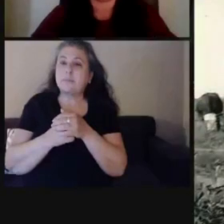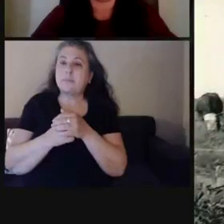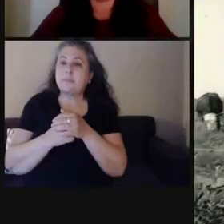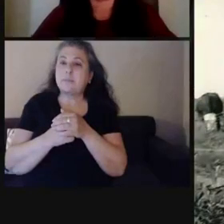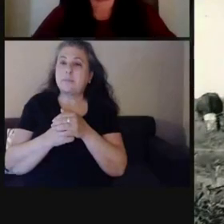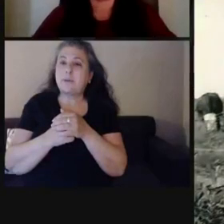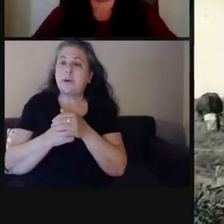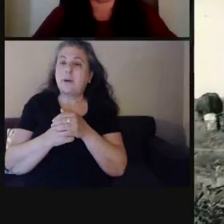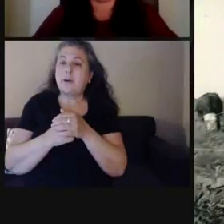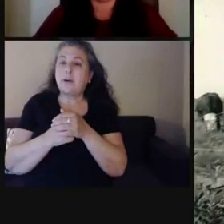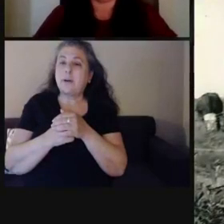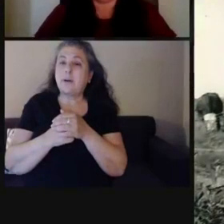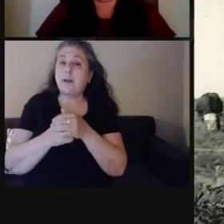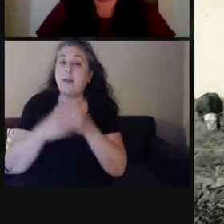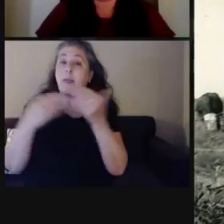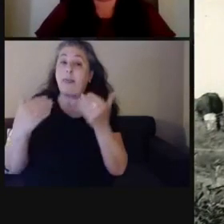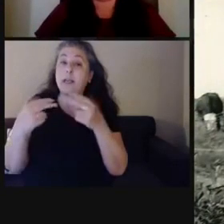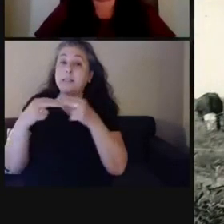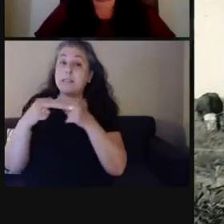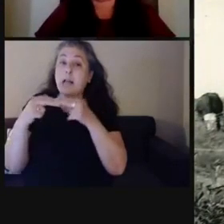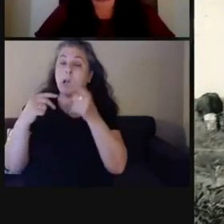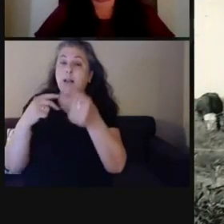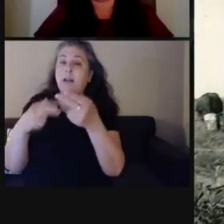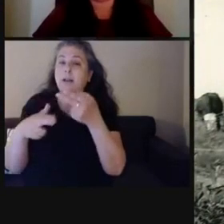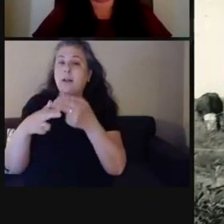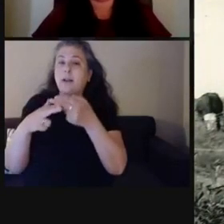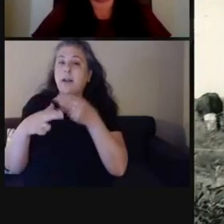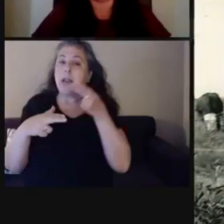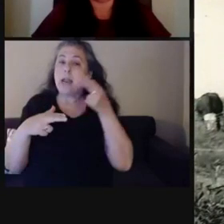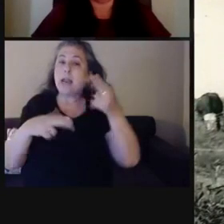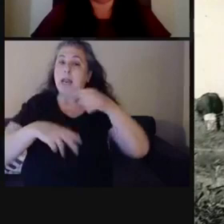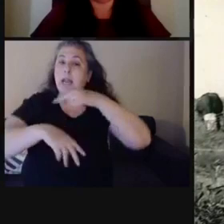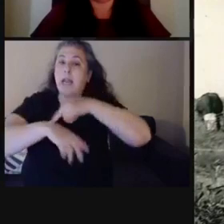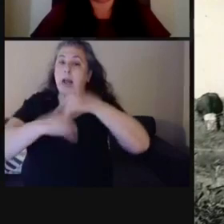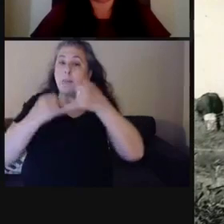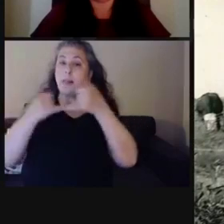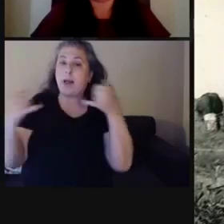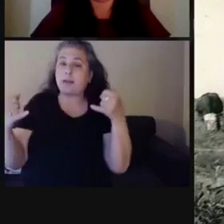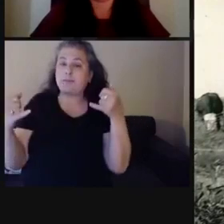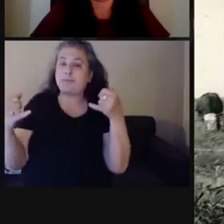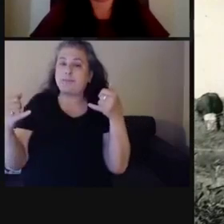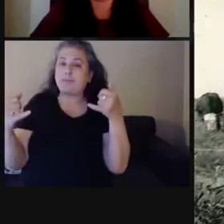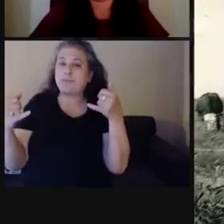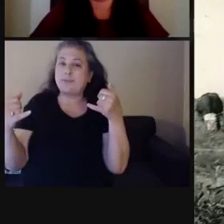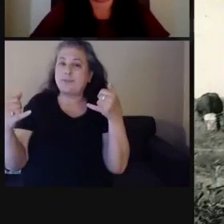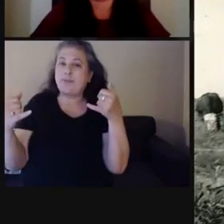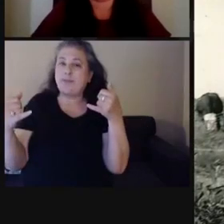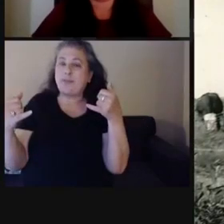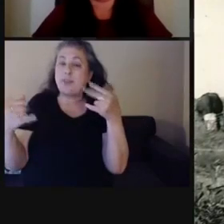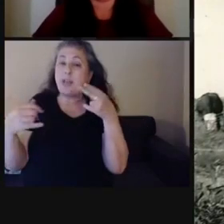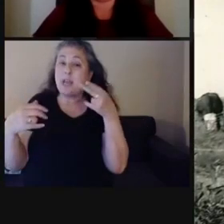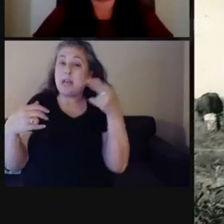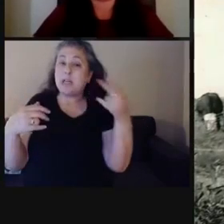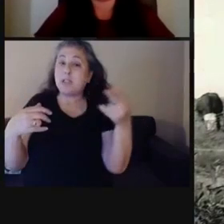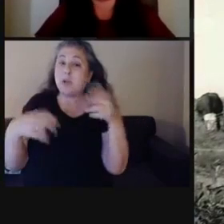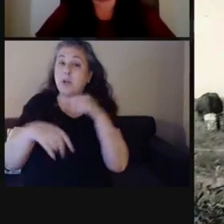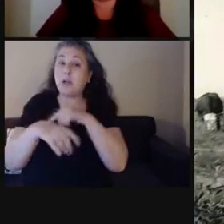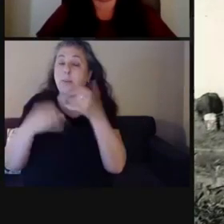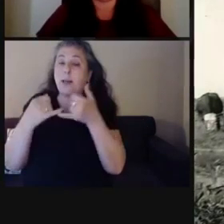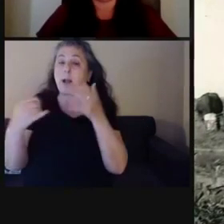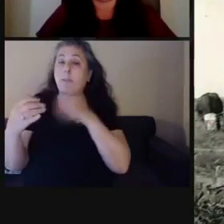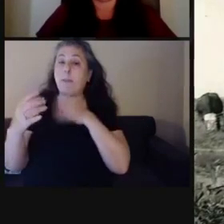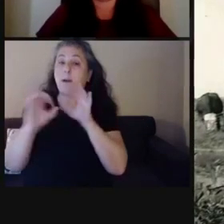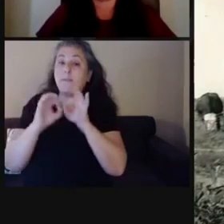And so this next slide, I call it a historical timeline. And it's a historical timeline of my